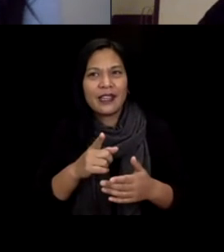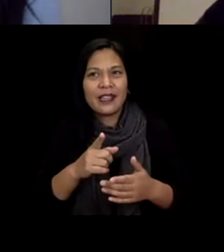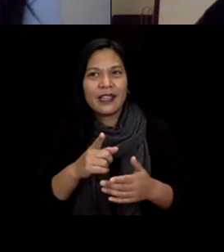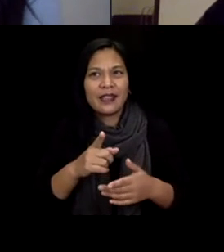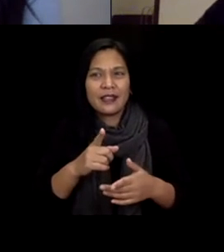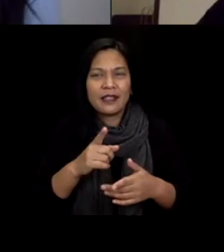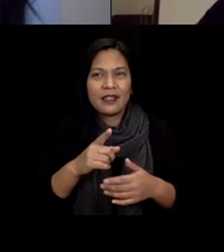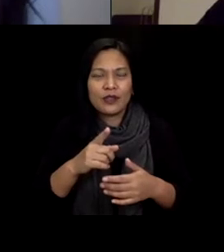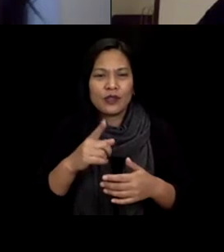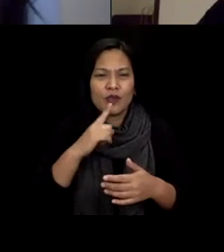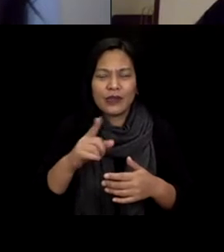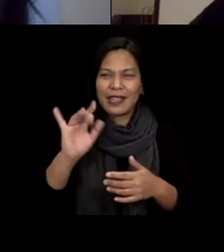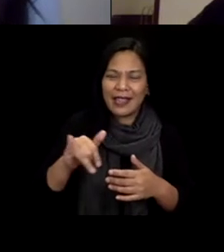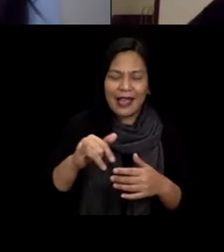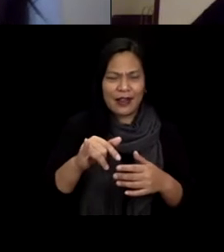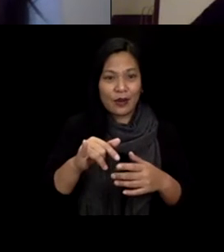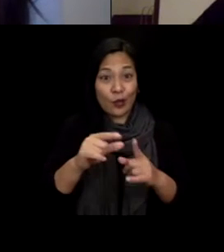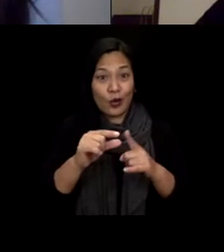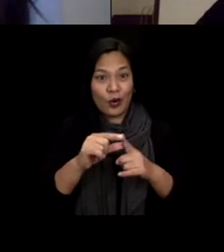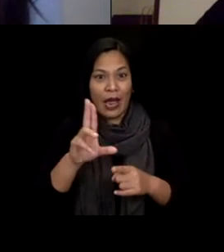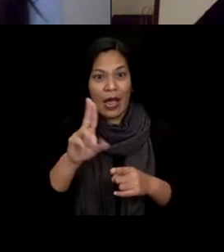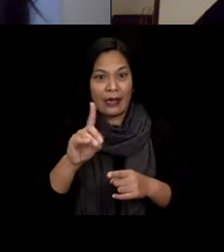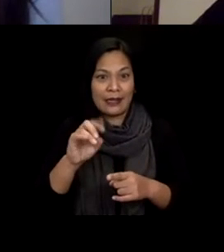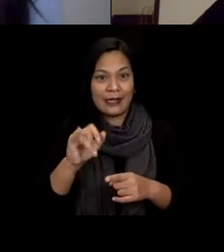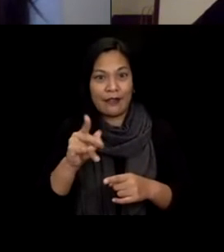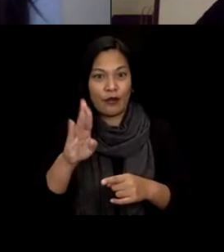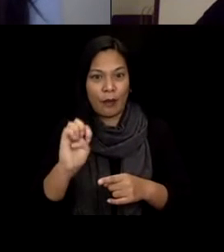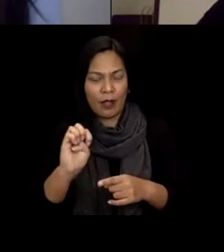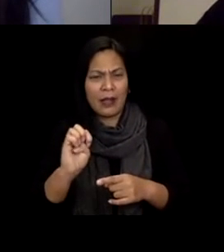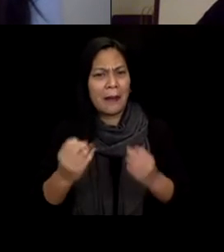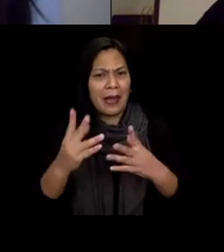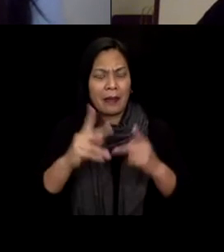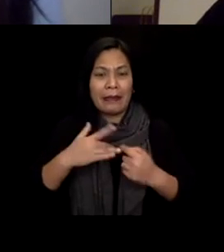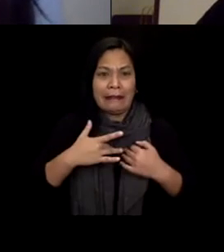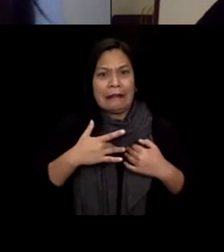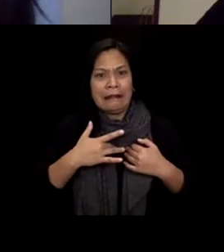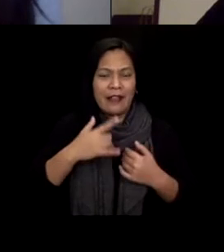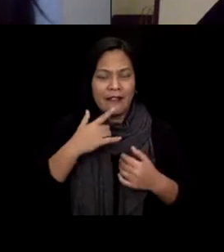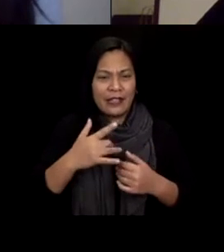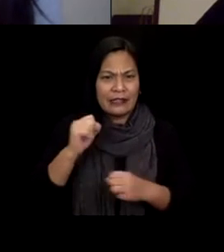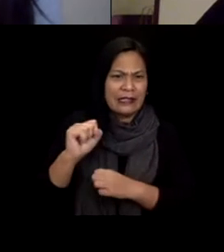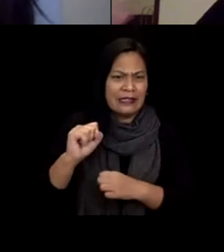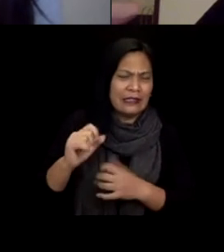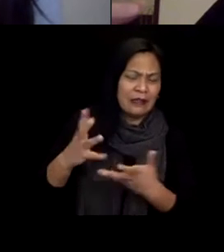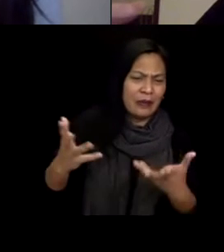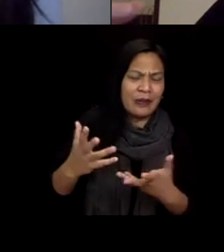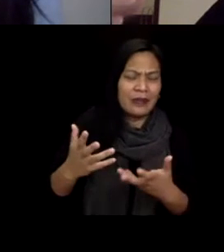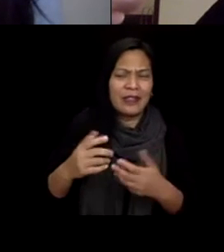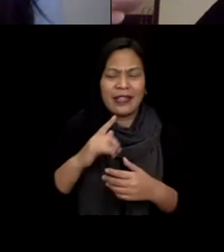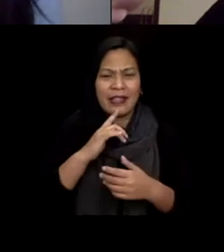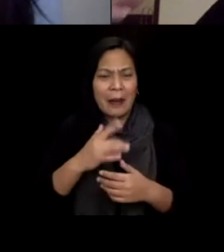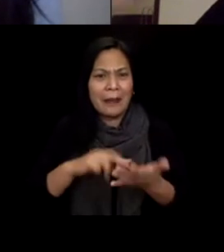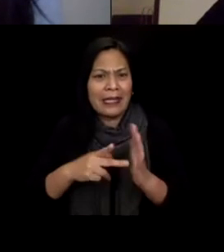that word undeliverable, which was proposed to us by one of the artists, Jess Sash. And so, I